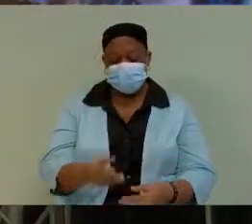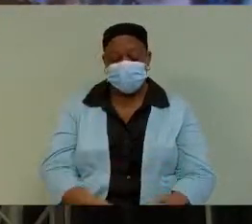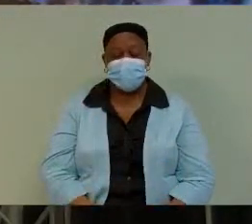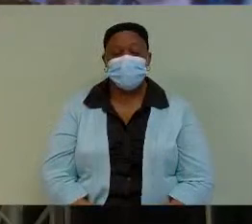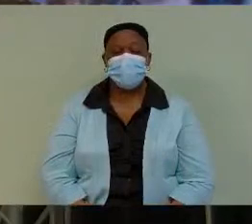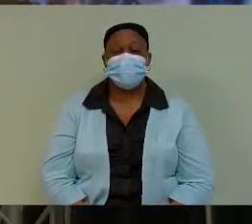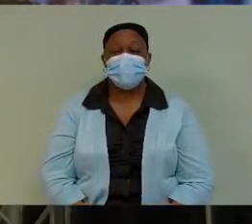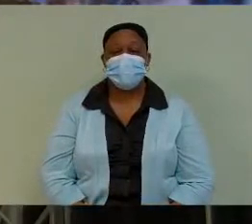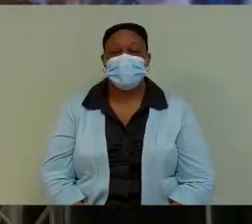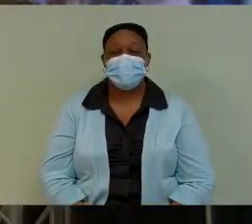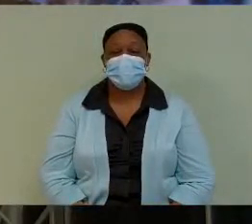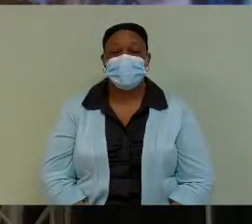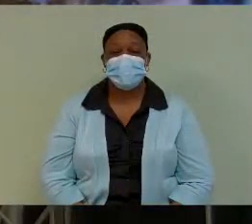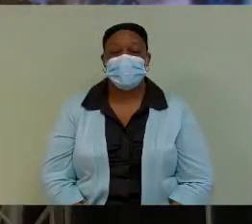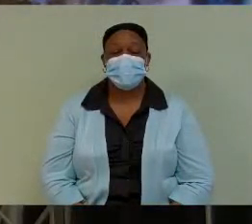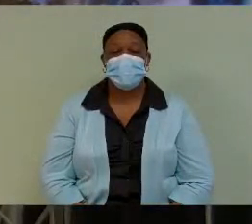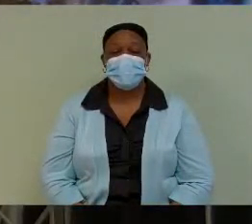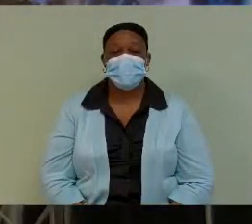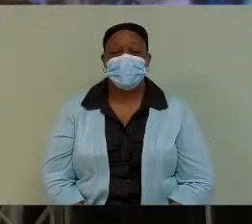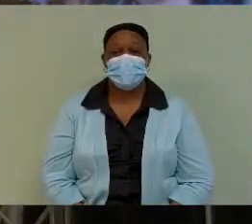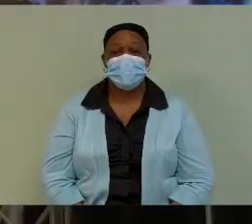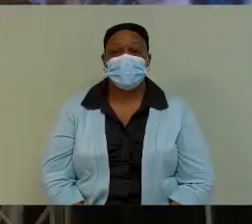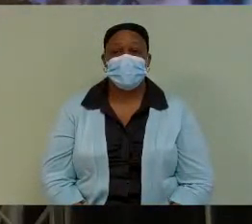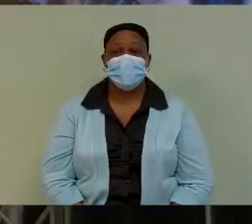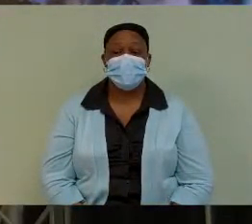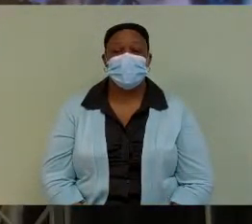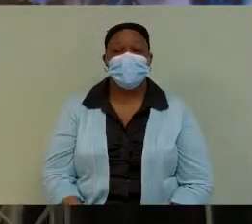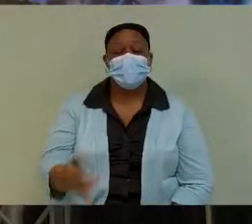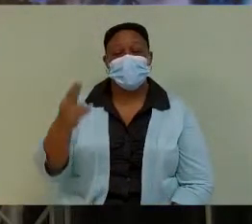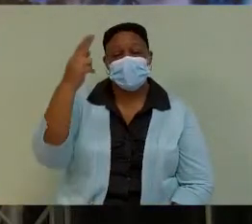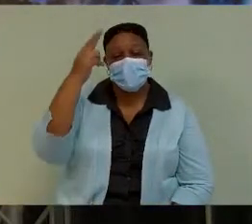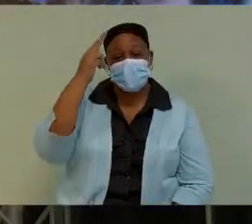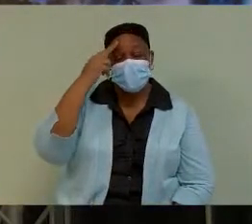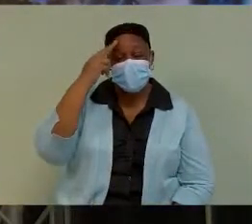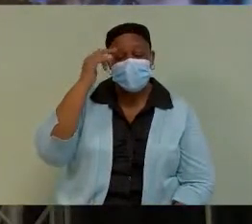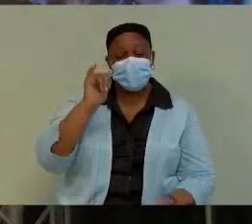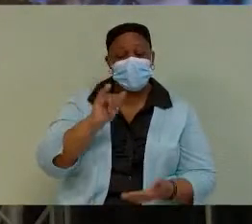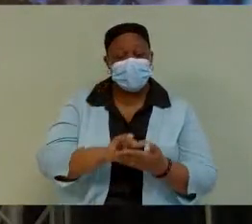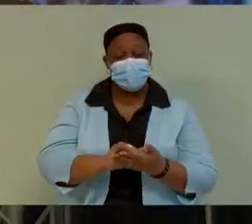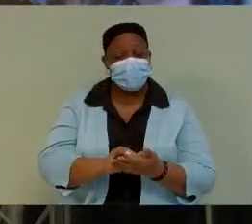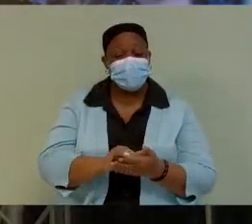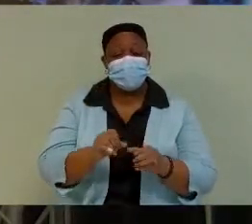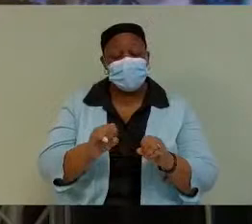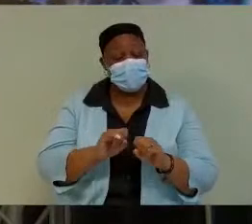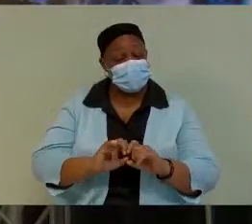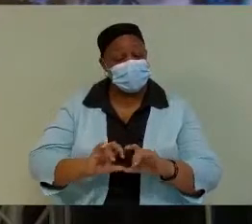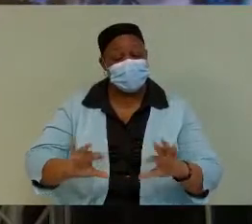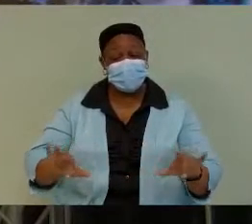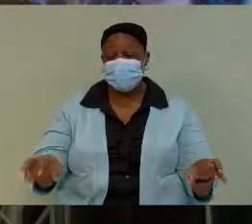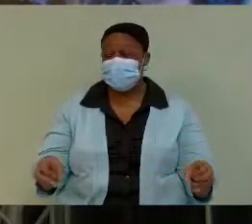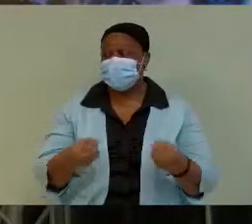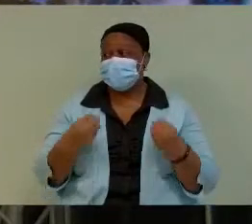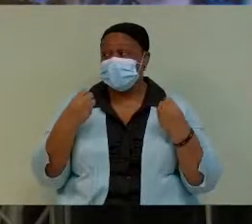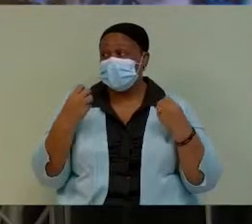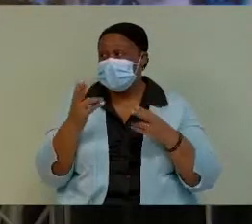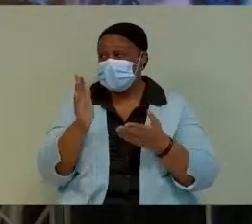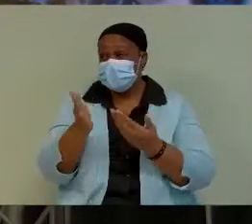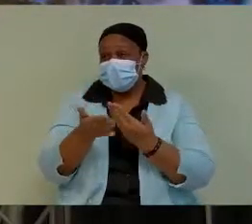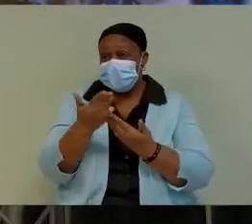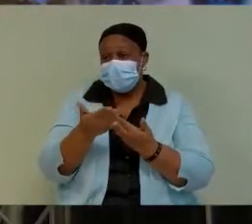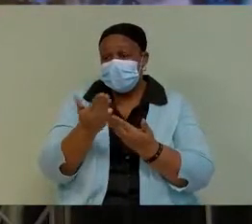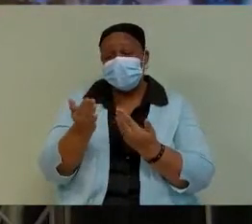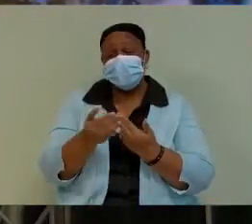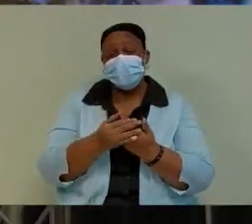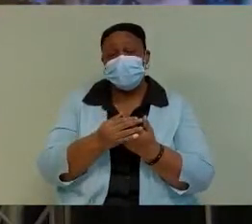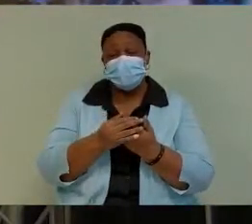14-day periods. We know that this virus is highly infectious, And so if it's circulating within